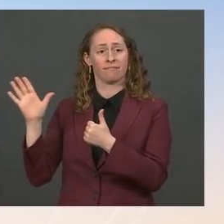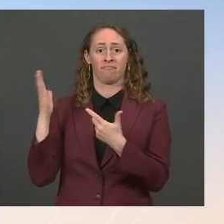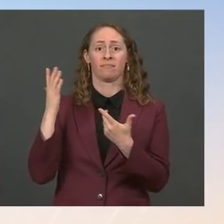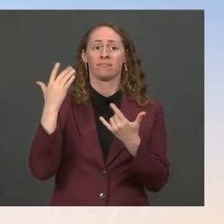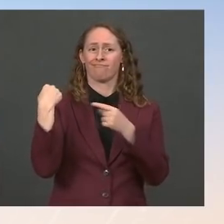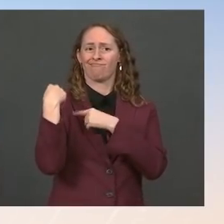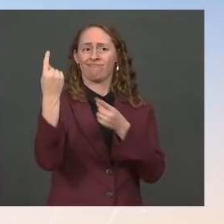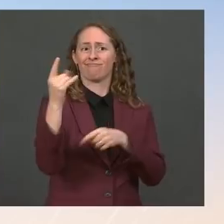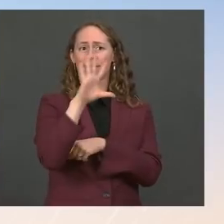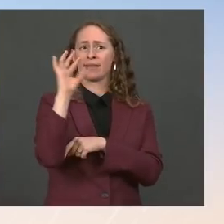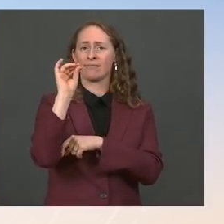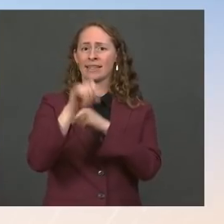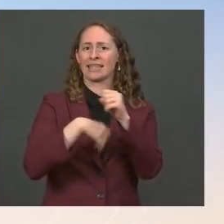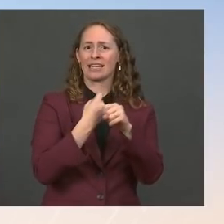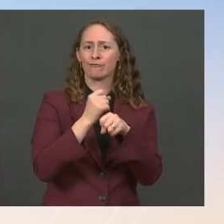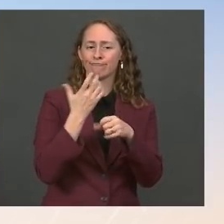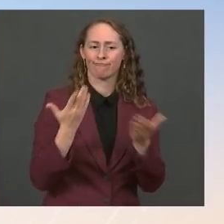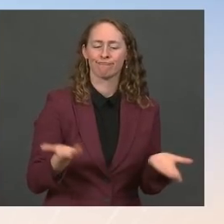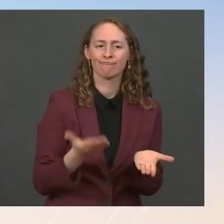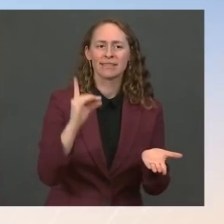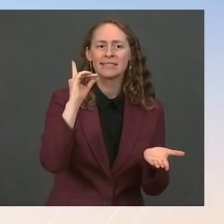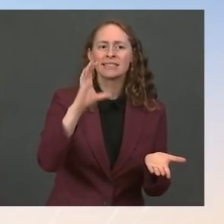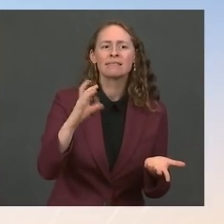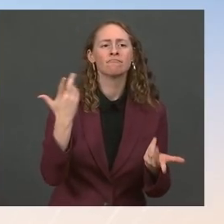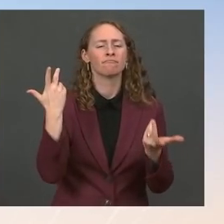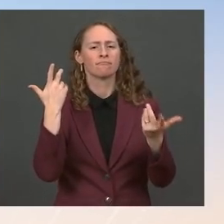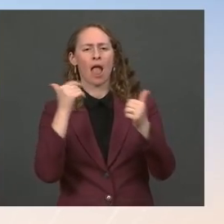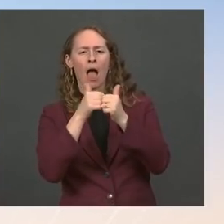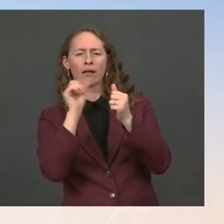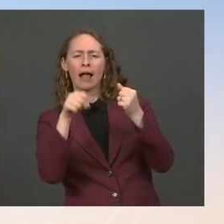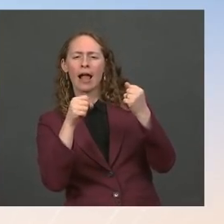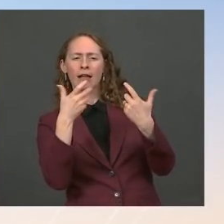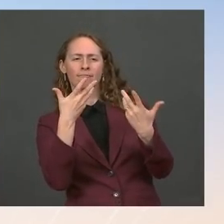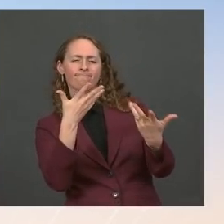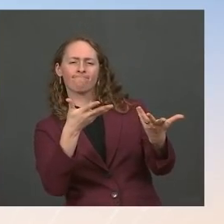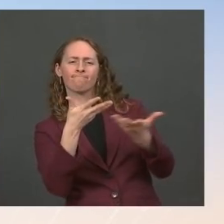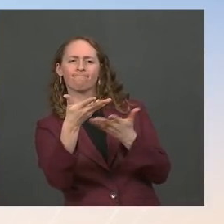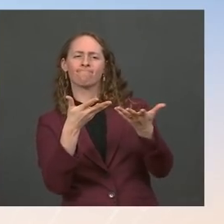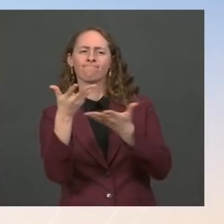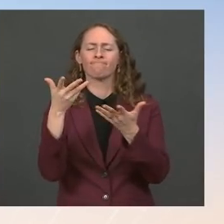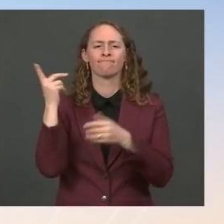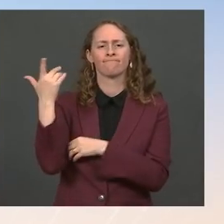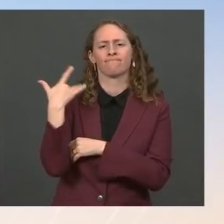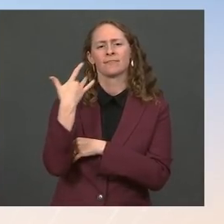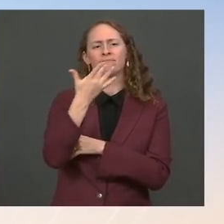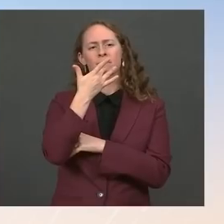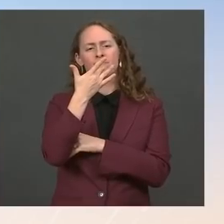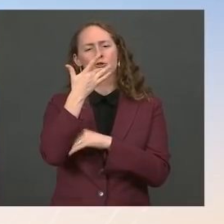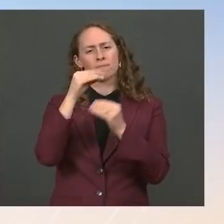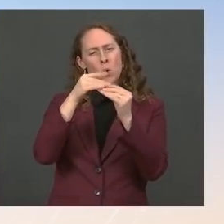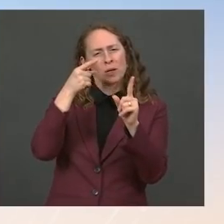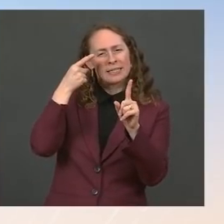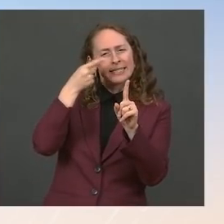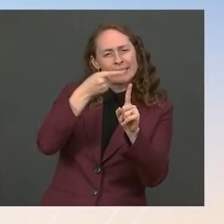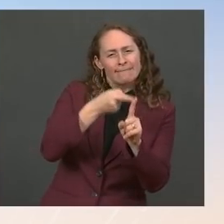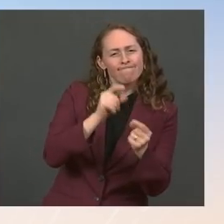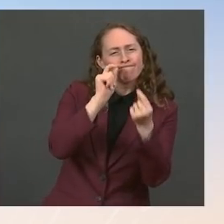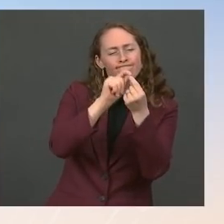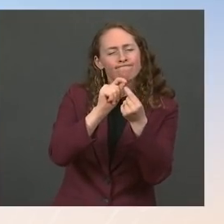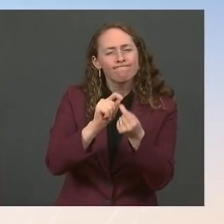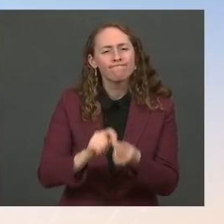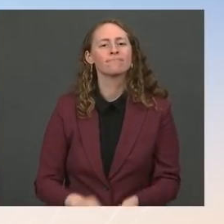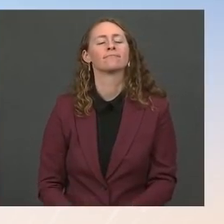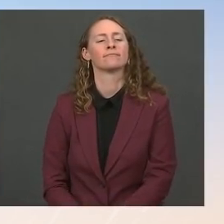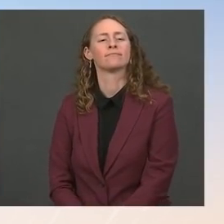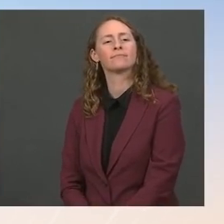how to get into the nitty-gritty details, which is often what these meetings are about, to make progress and move things forward. Can you confirm he also met with Senator